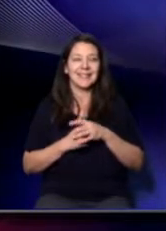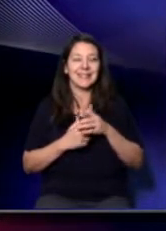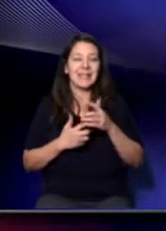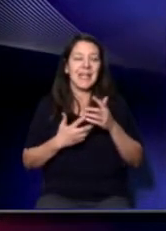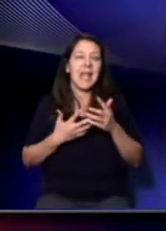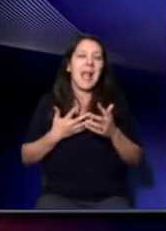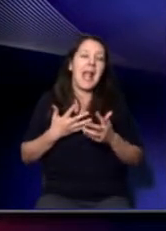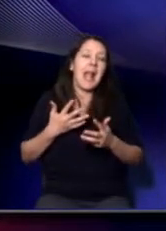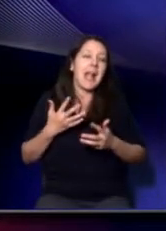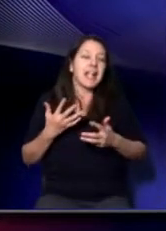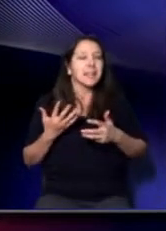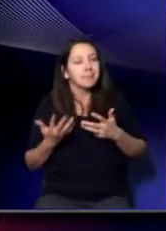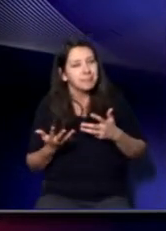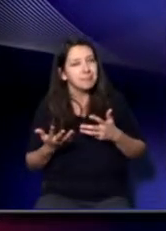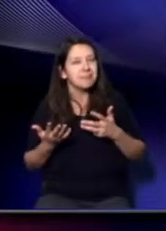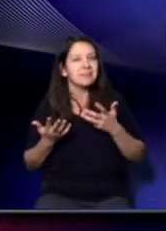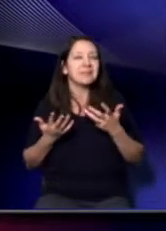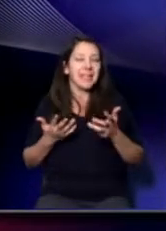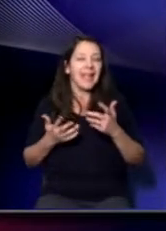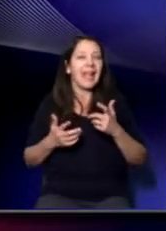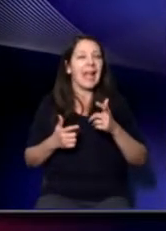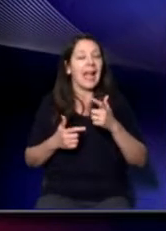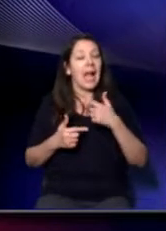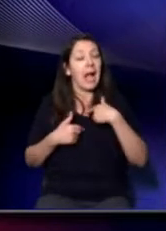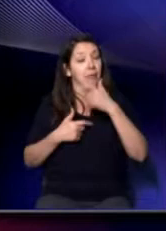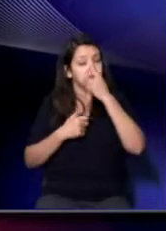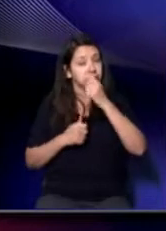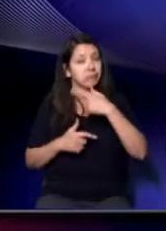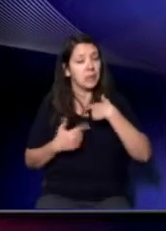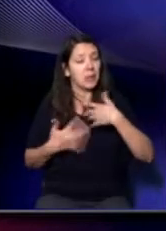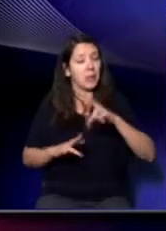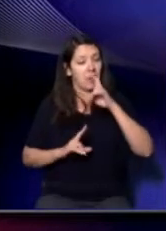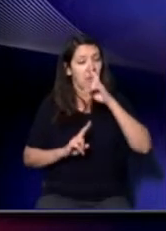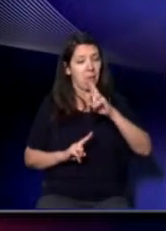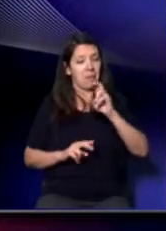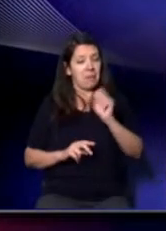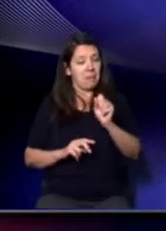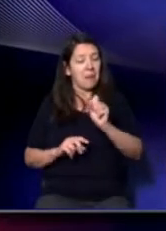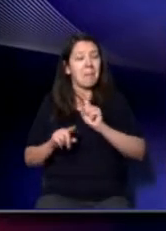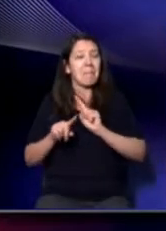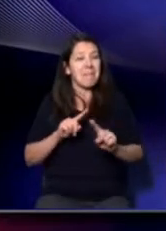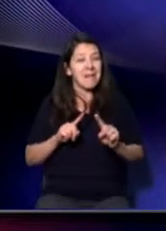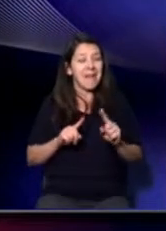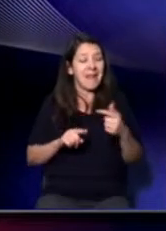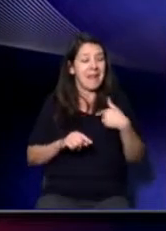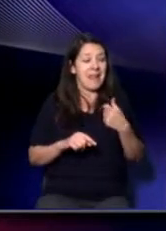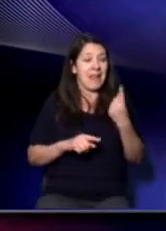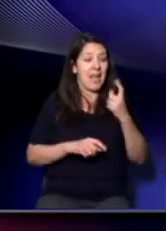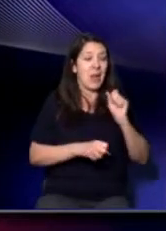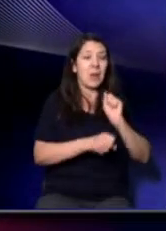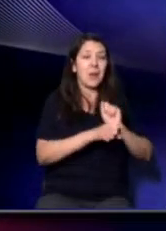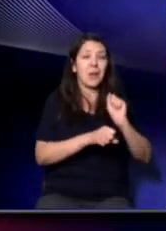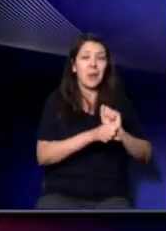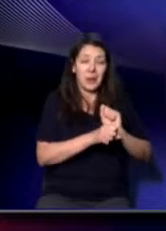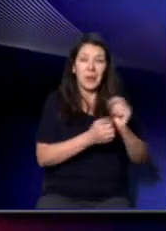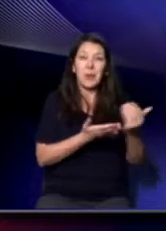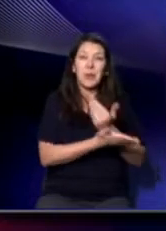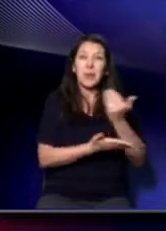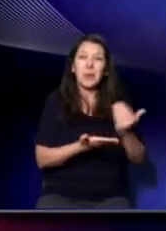While I would be interested and honored to serve, I have just accepted a new position at RSA